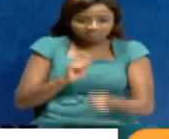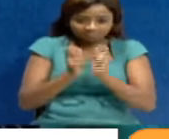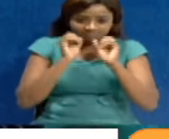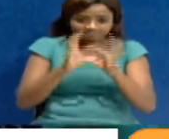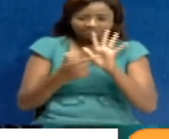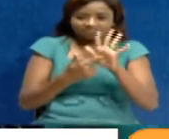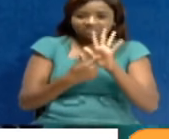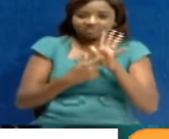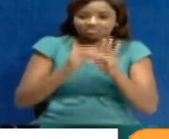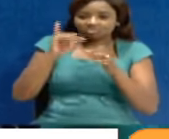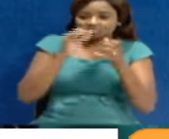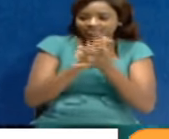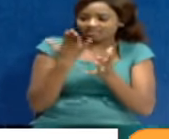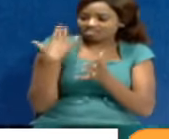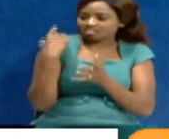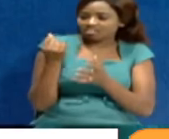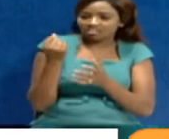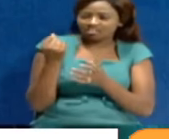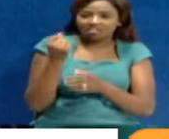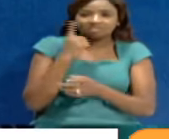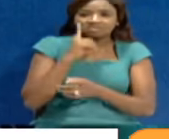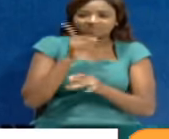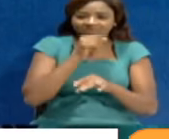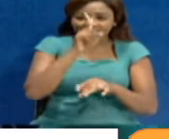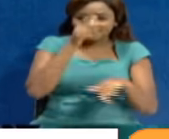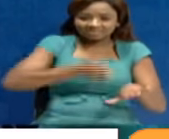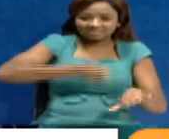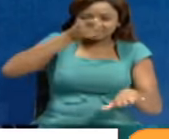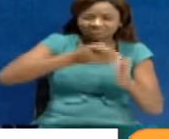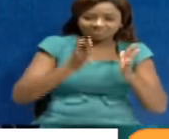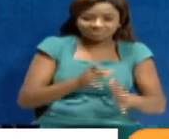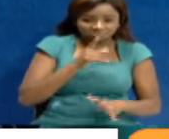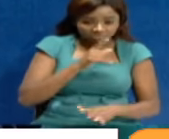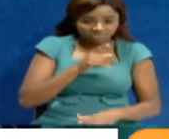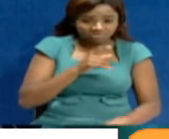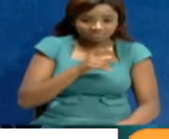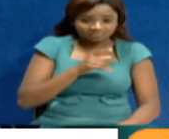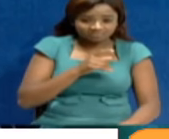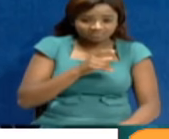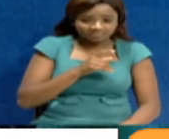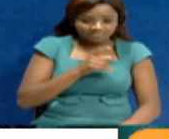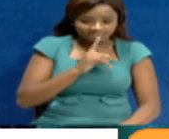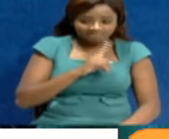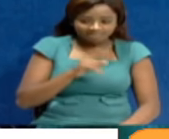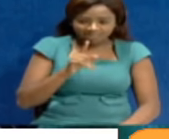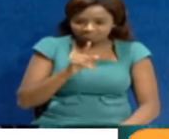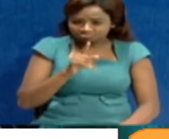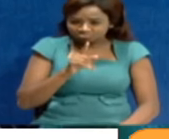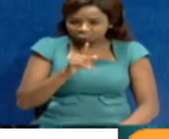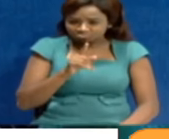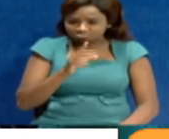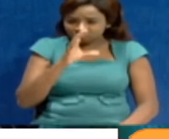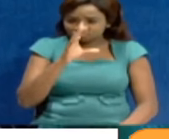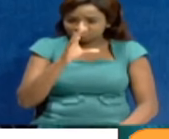term, Justice Onguto, now late, in one of his judgments, he directed that the composition of the cabinet